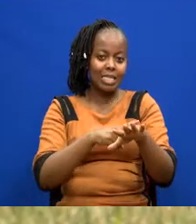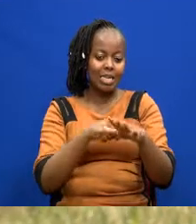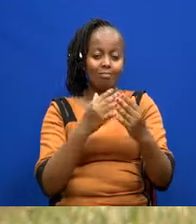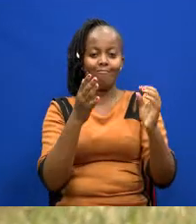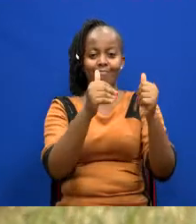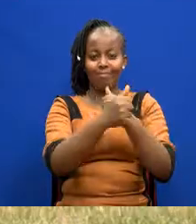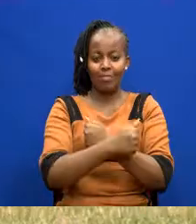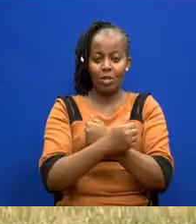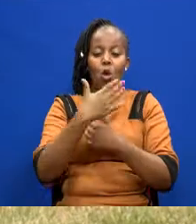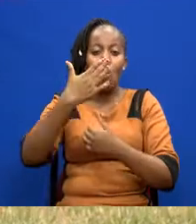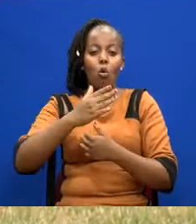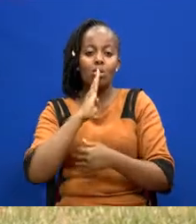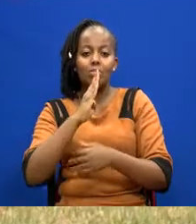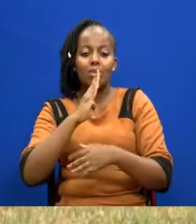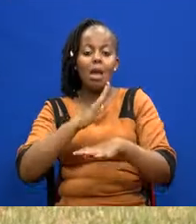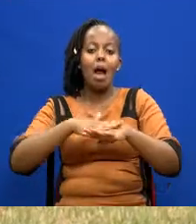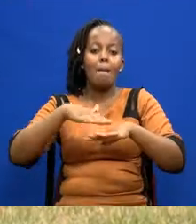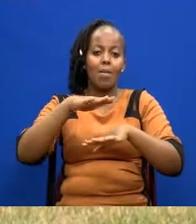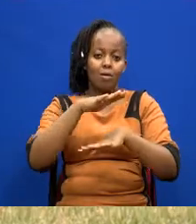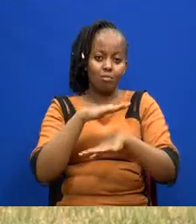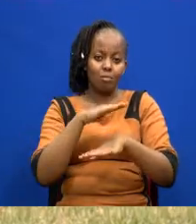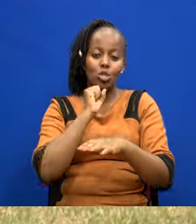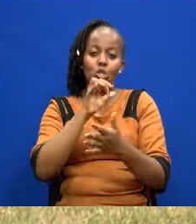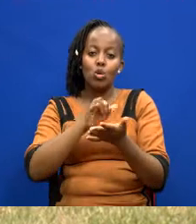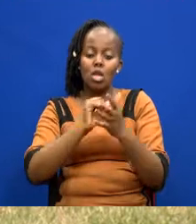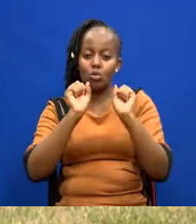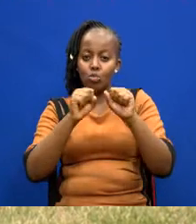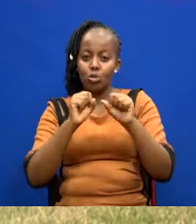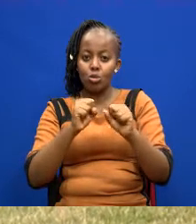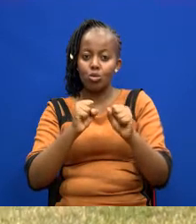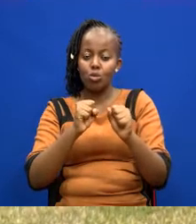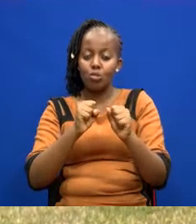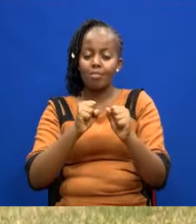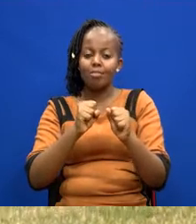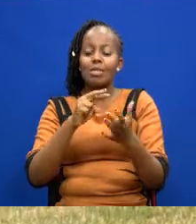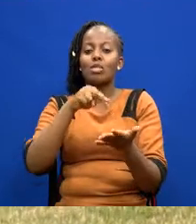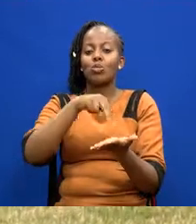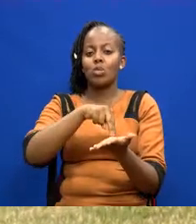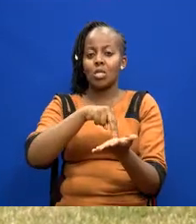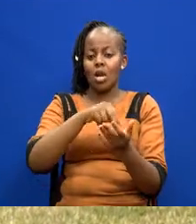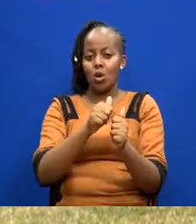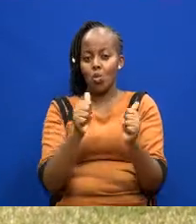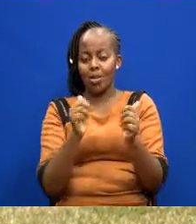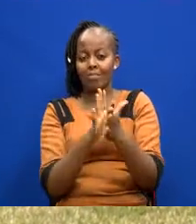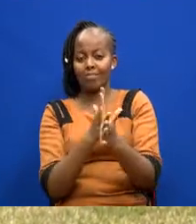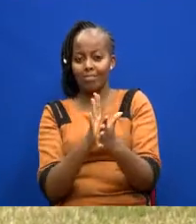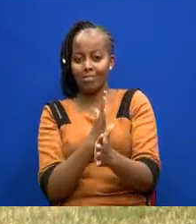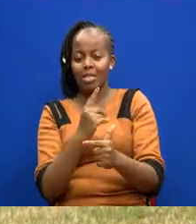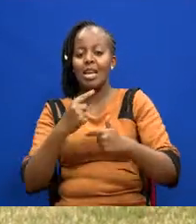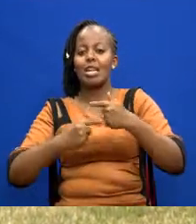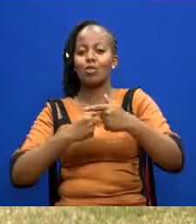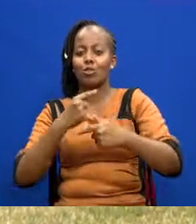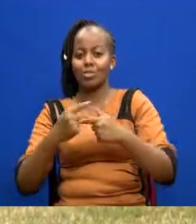coming into contact. You always need to be on top so that you are in an advantage position to quickly get